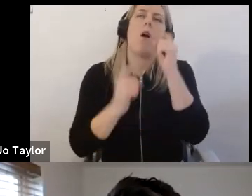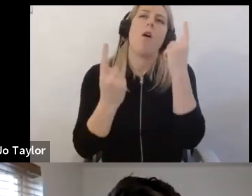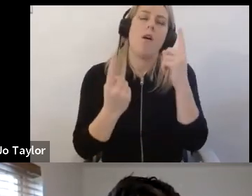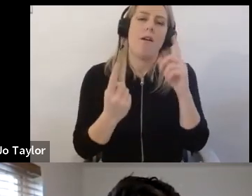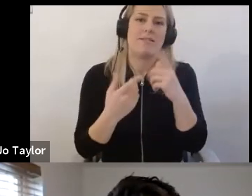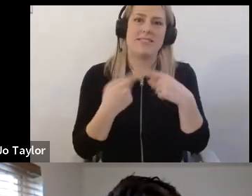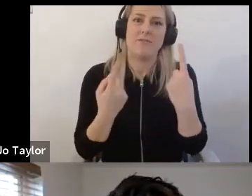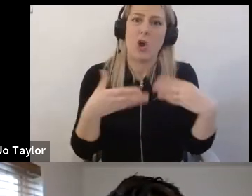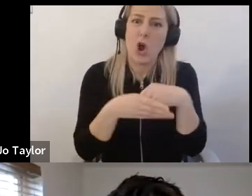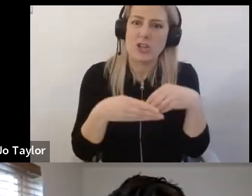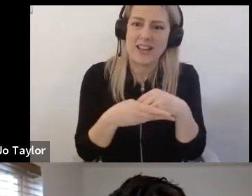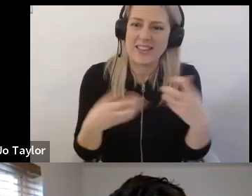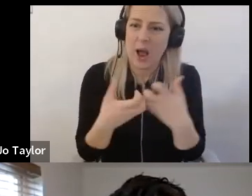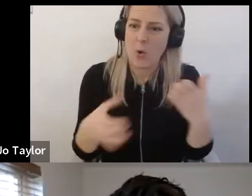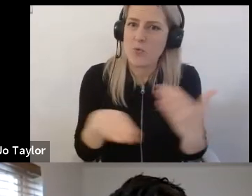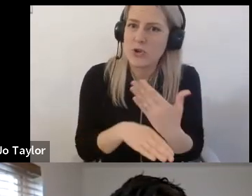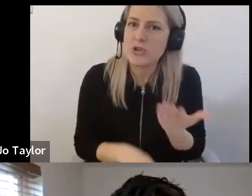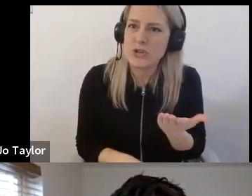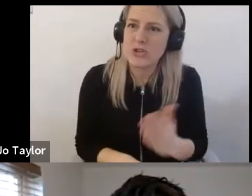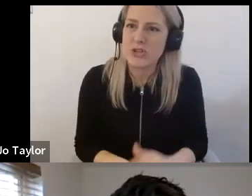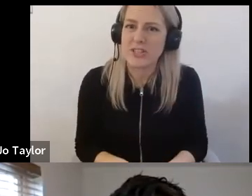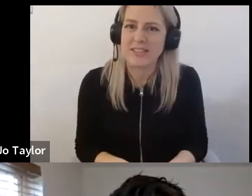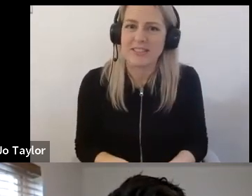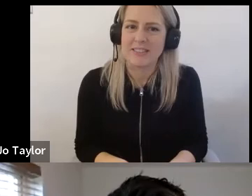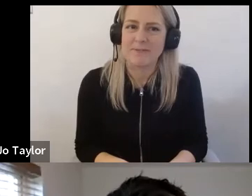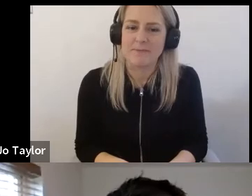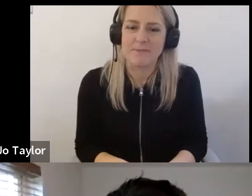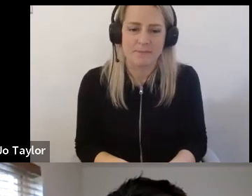Thanks. Thanks. Kathy?